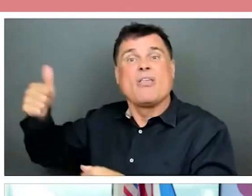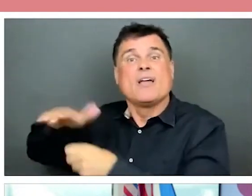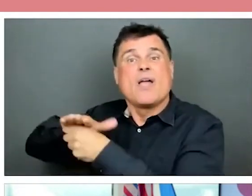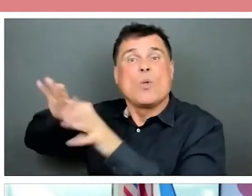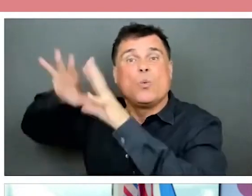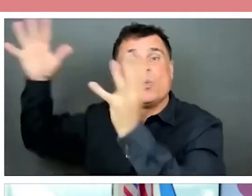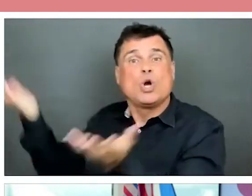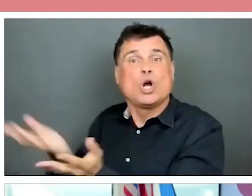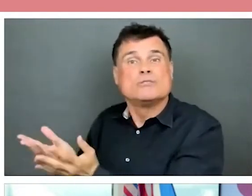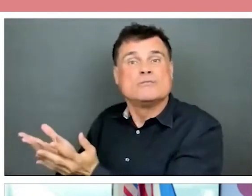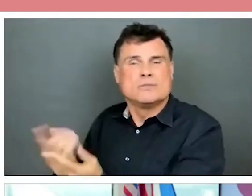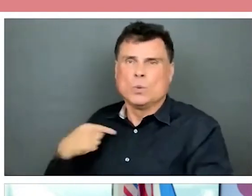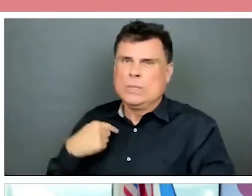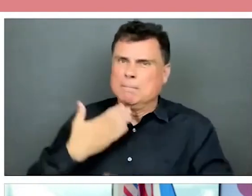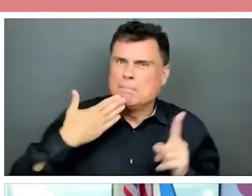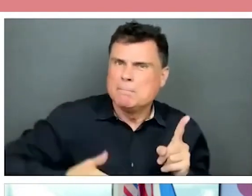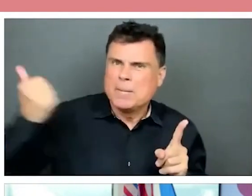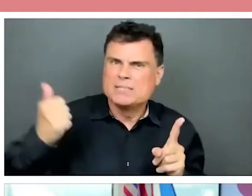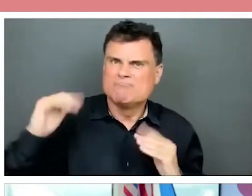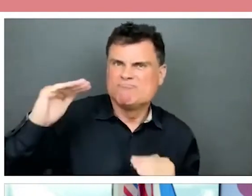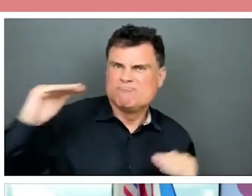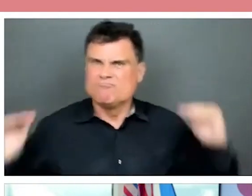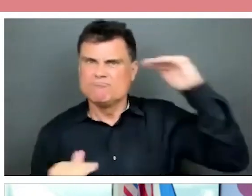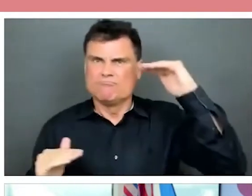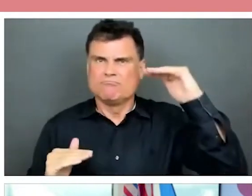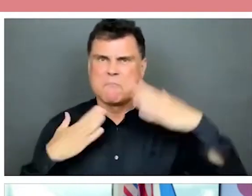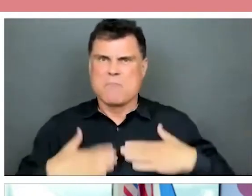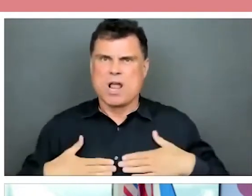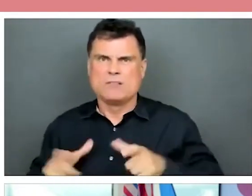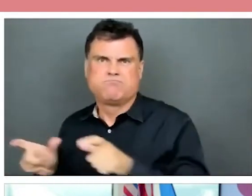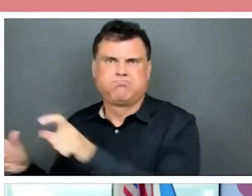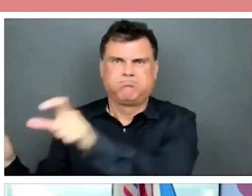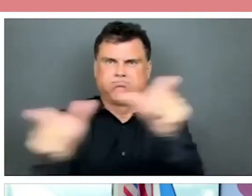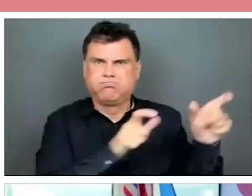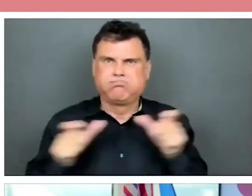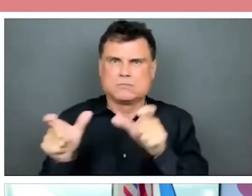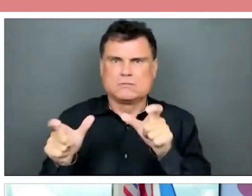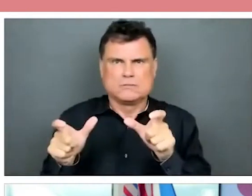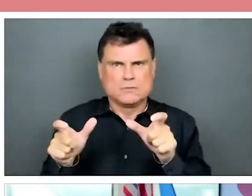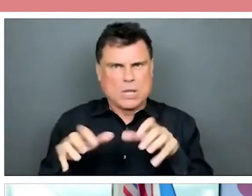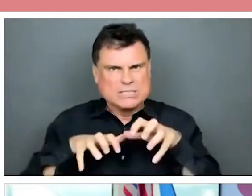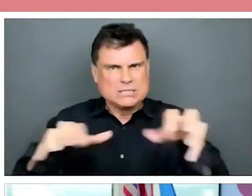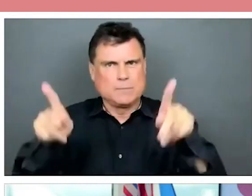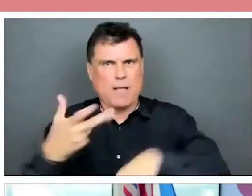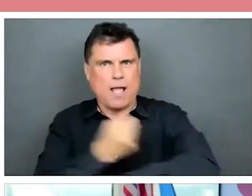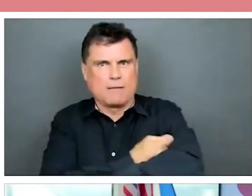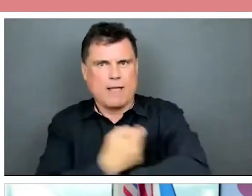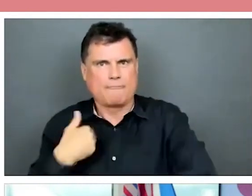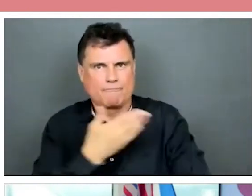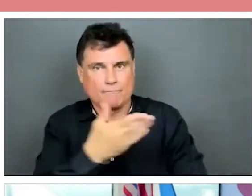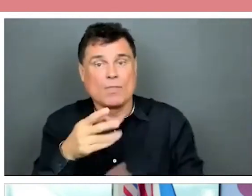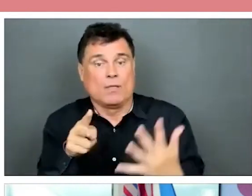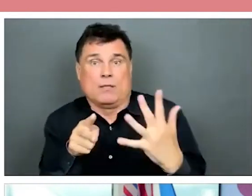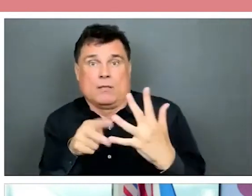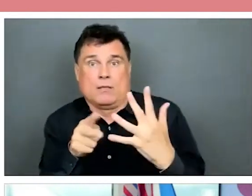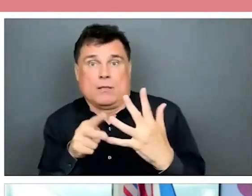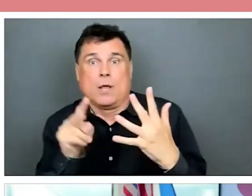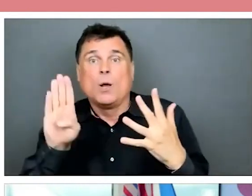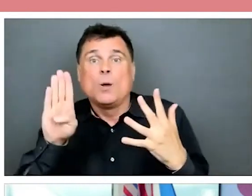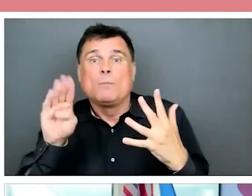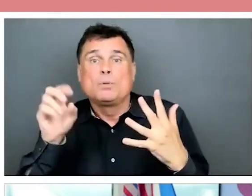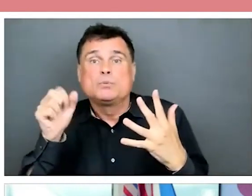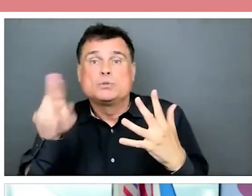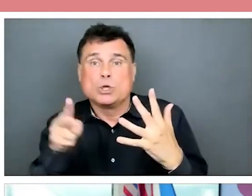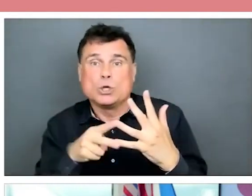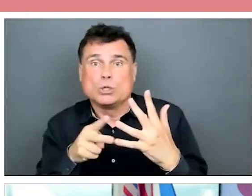We started our first booster program, you'll remember, back in October. We started out with the most vulnerable first. And if